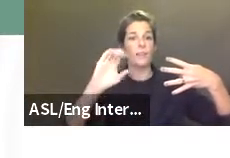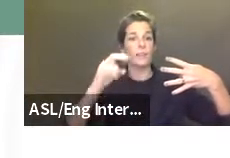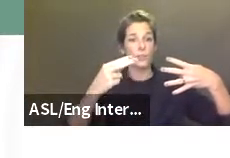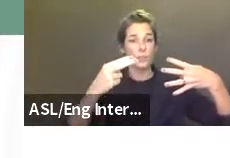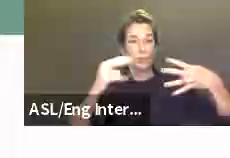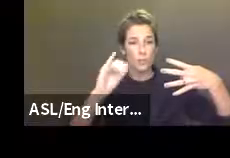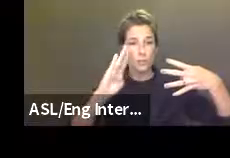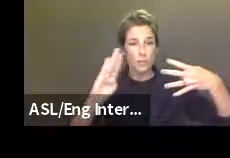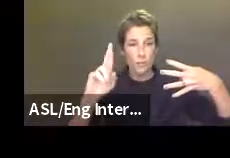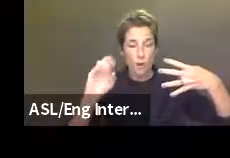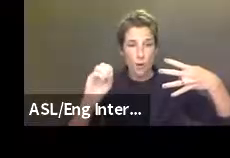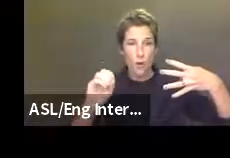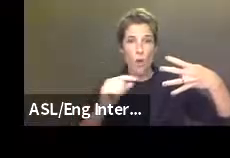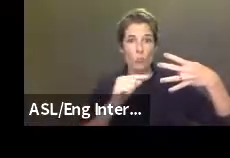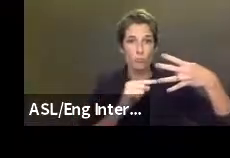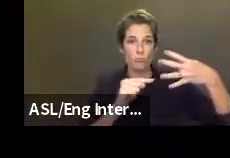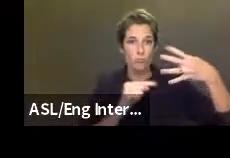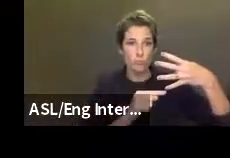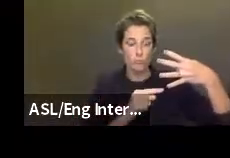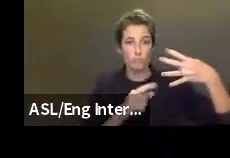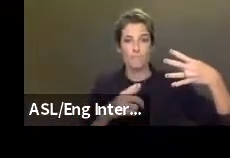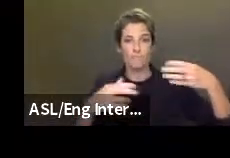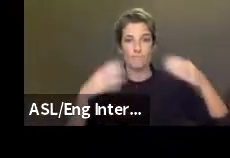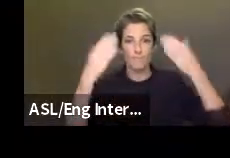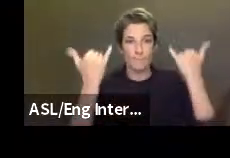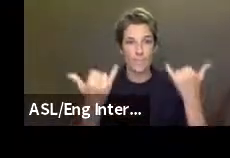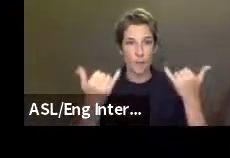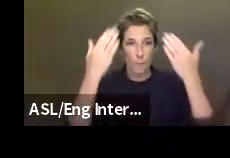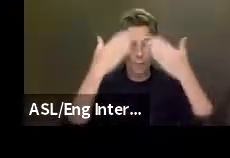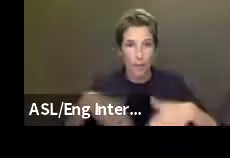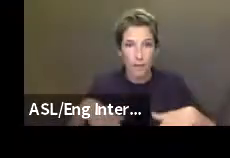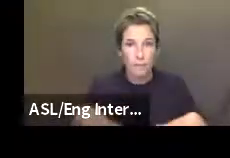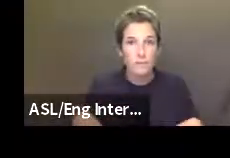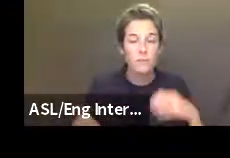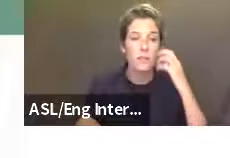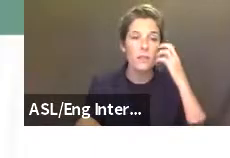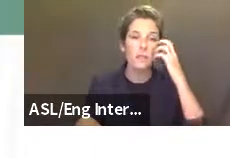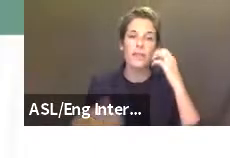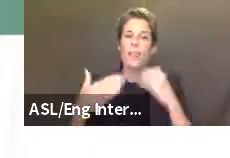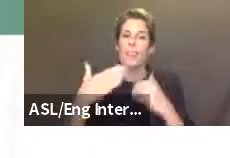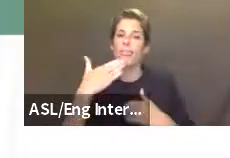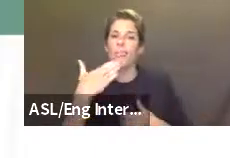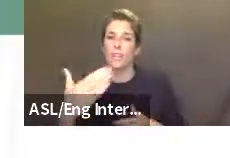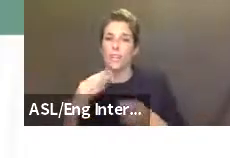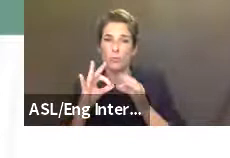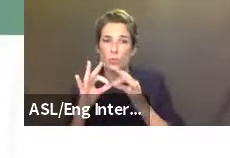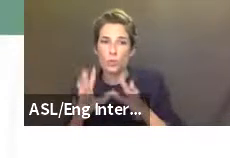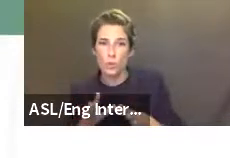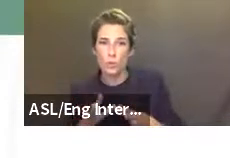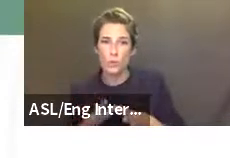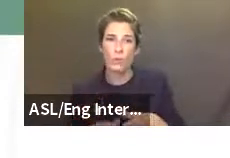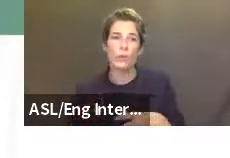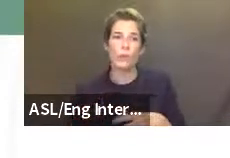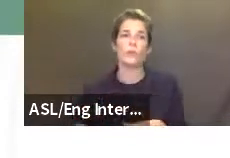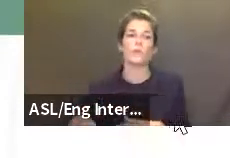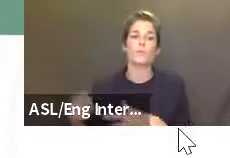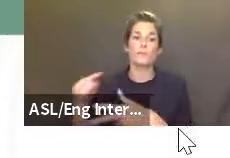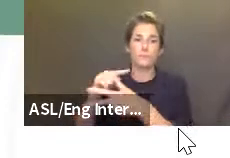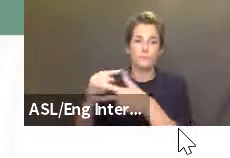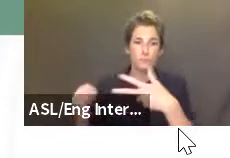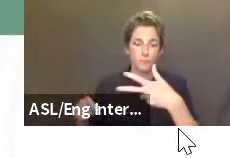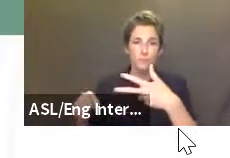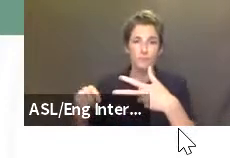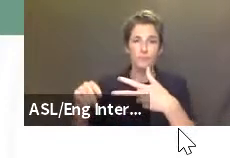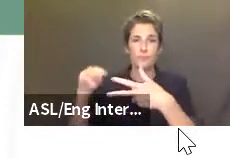Thanks to our sign language interpreters, who now the slide has disappeared. Why did that happen? thanks to our sign